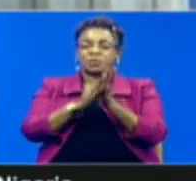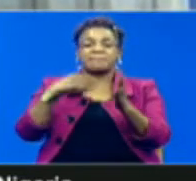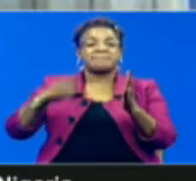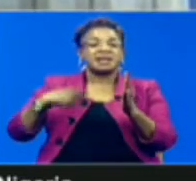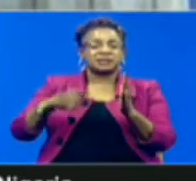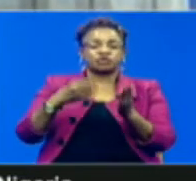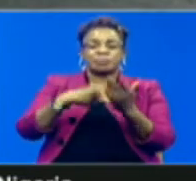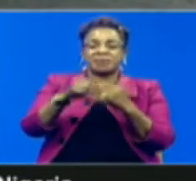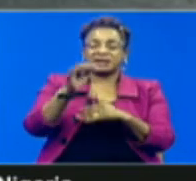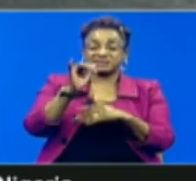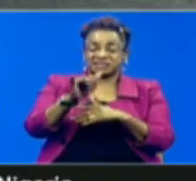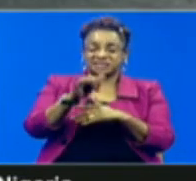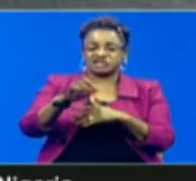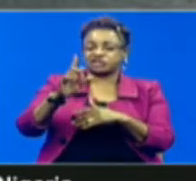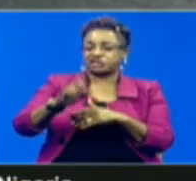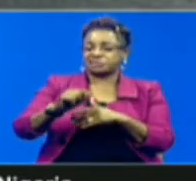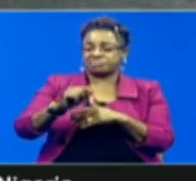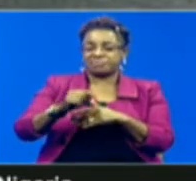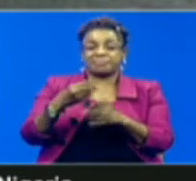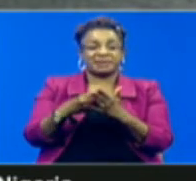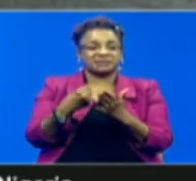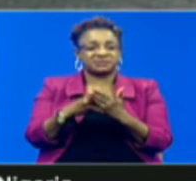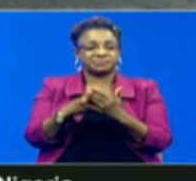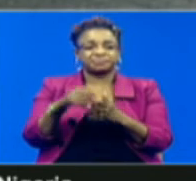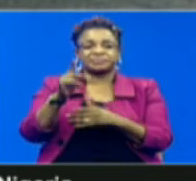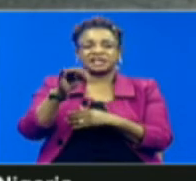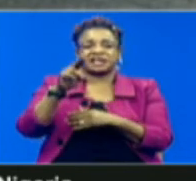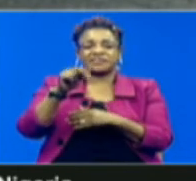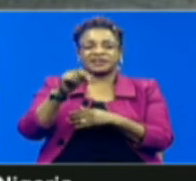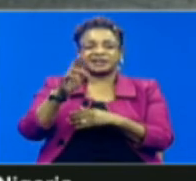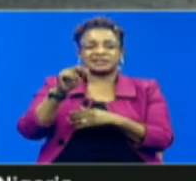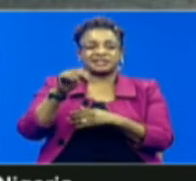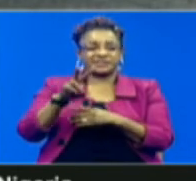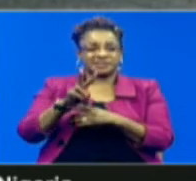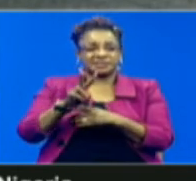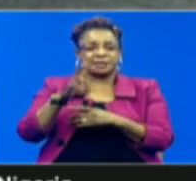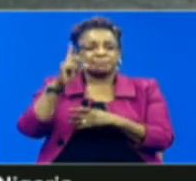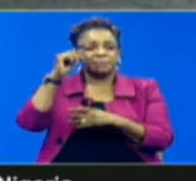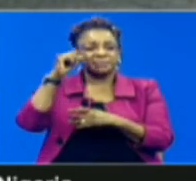buy the grain at a throwaway price. Kevin Mutai, NTV, Mombasa.